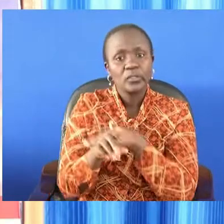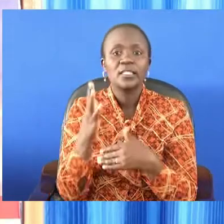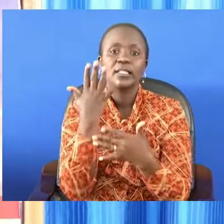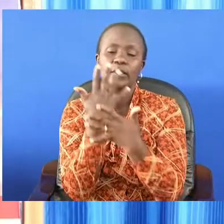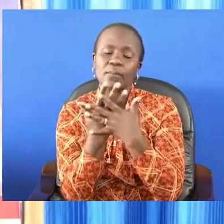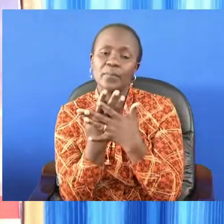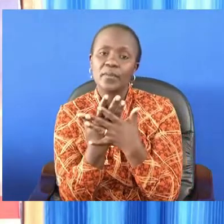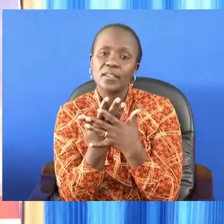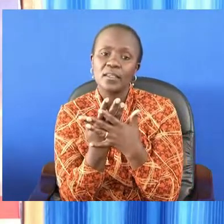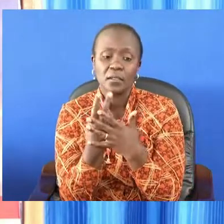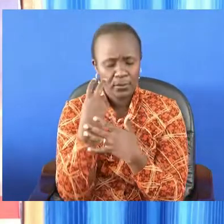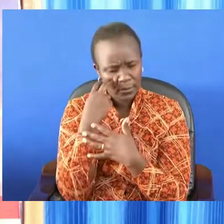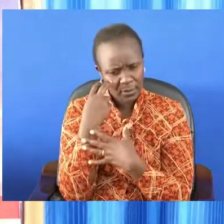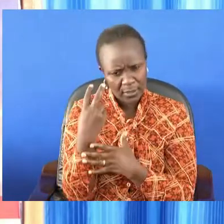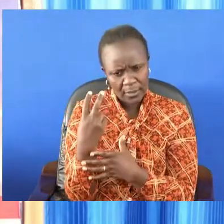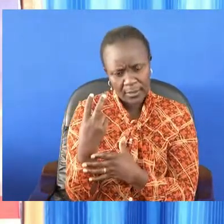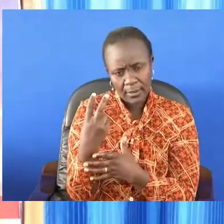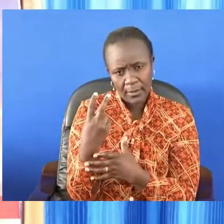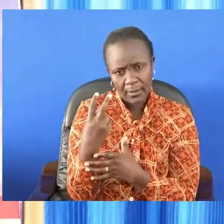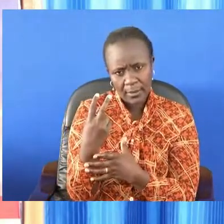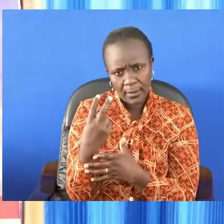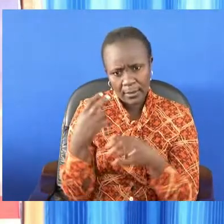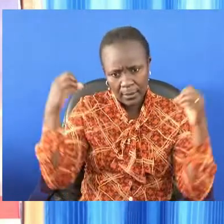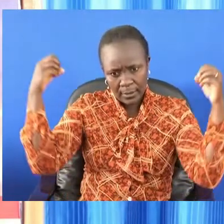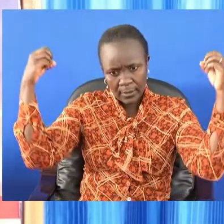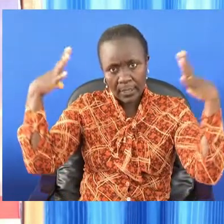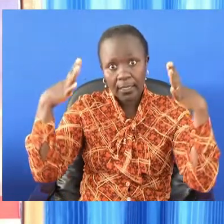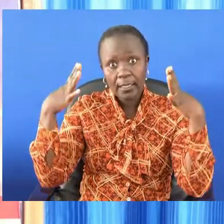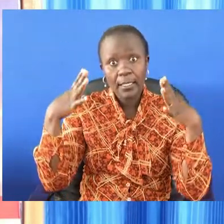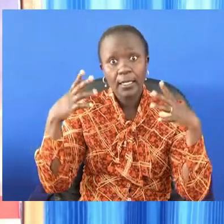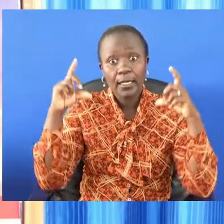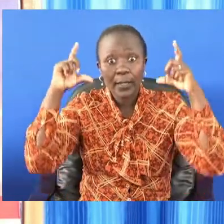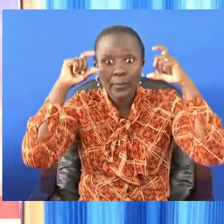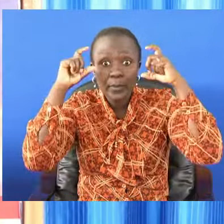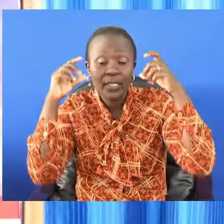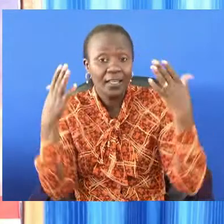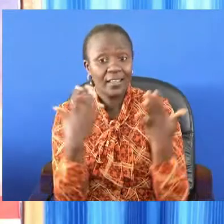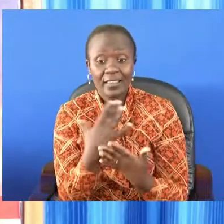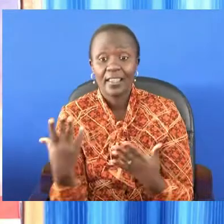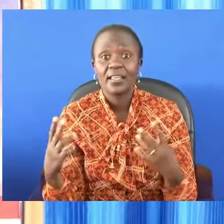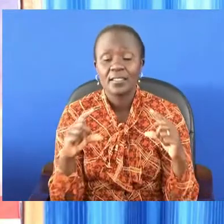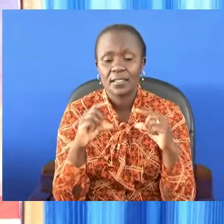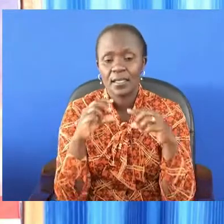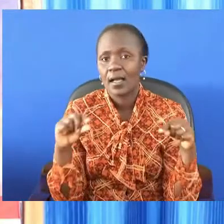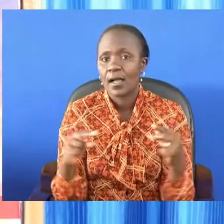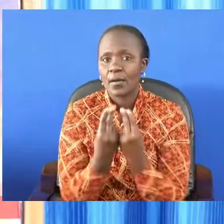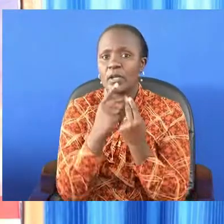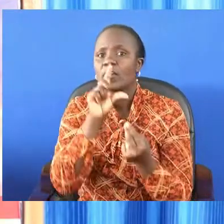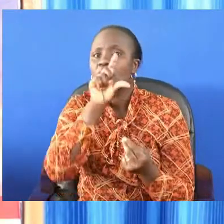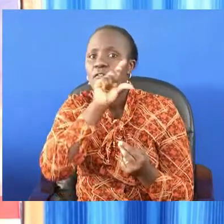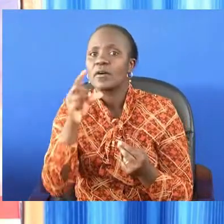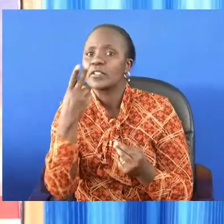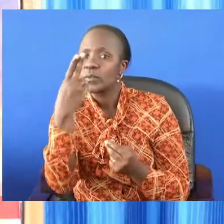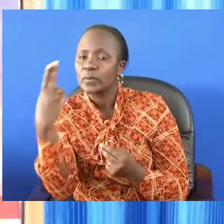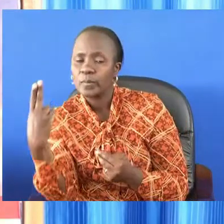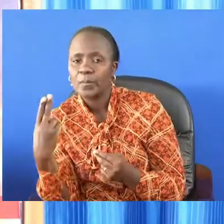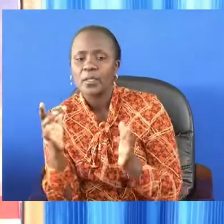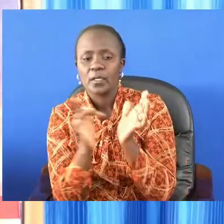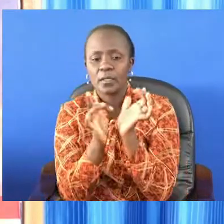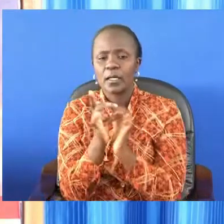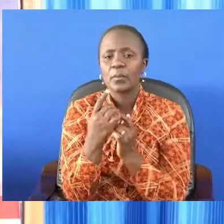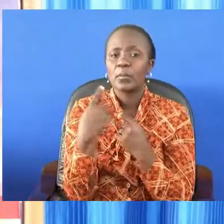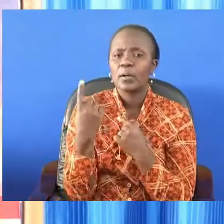prison. And if you like to see the clear picture of how things happened, is in verse number 22. The Bible says